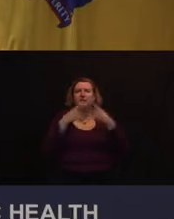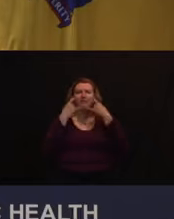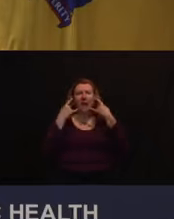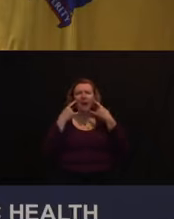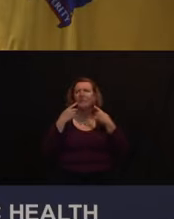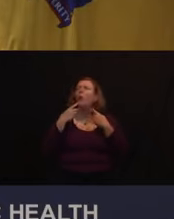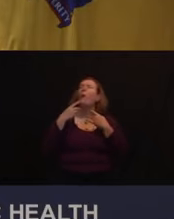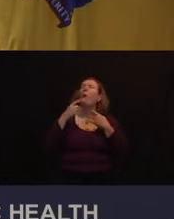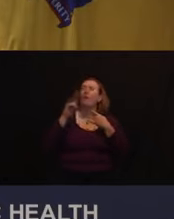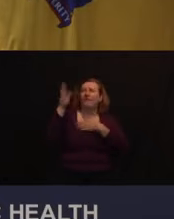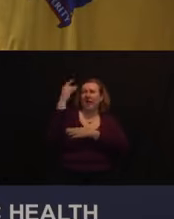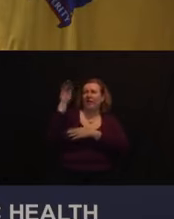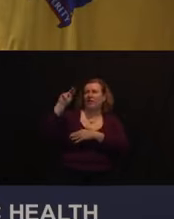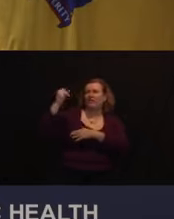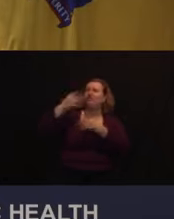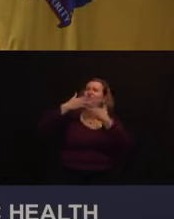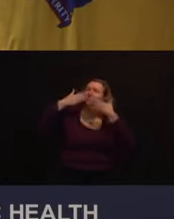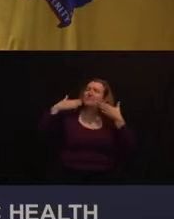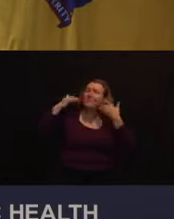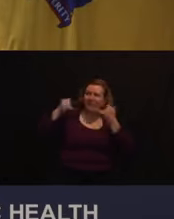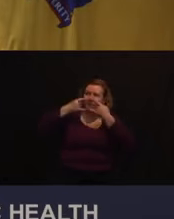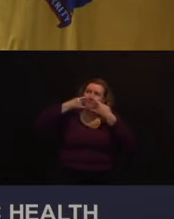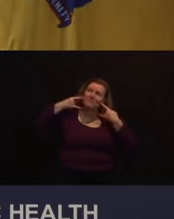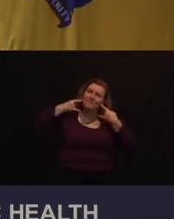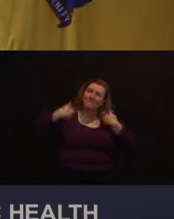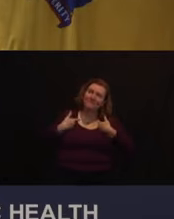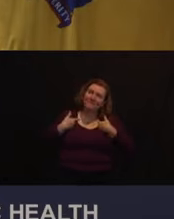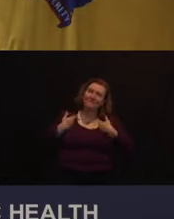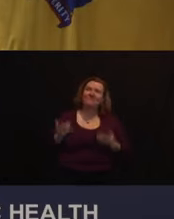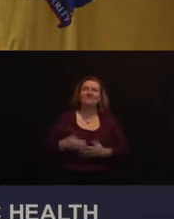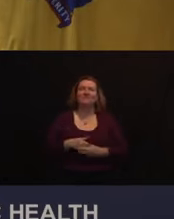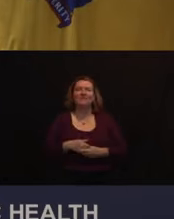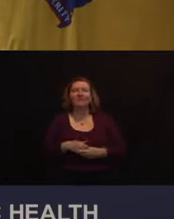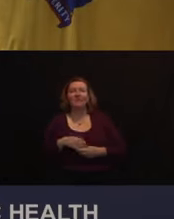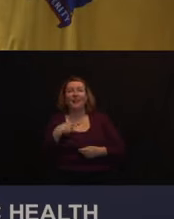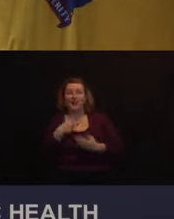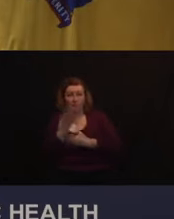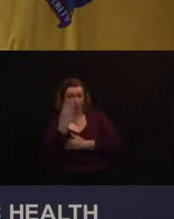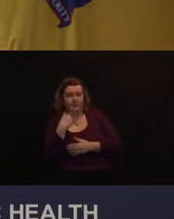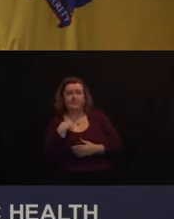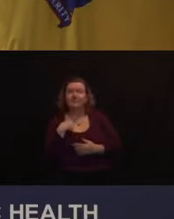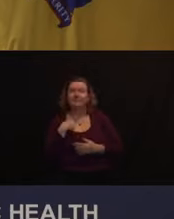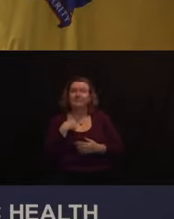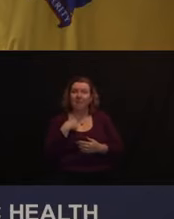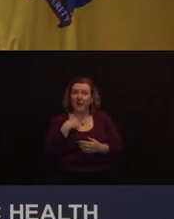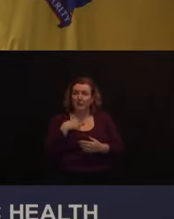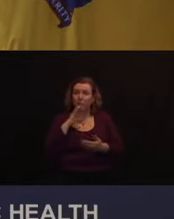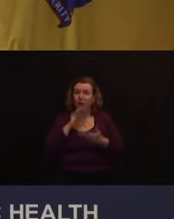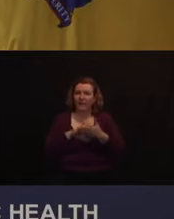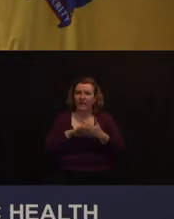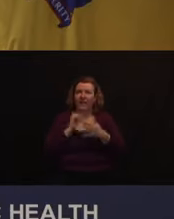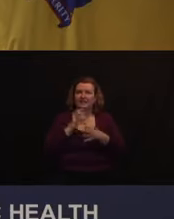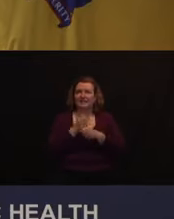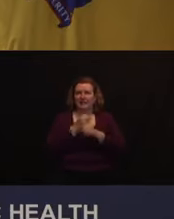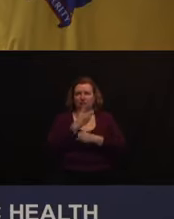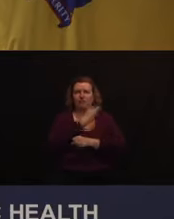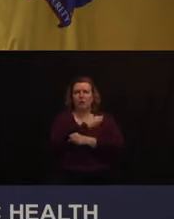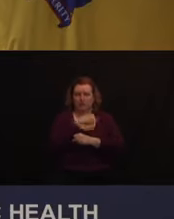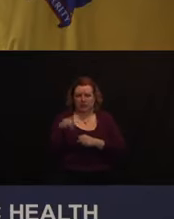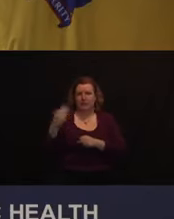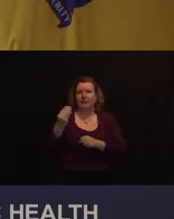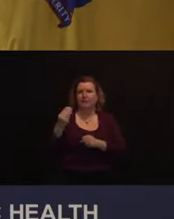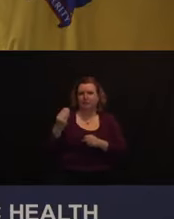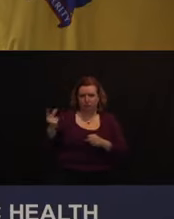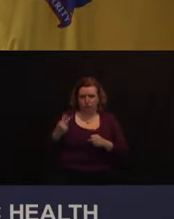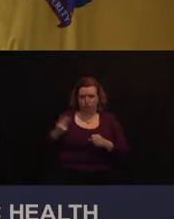Jersey. First, as I said this morning, I'm eligible, as is my wife, beginning on Monday. So we're in the 55